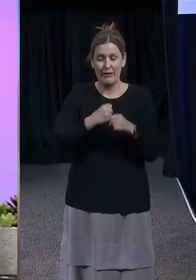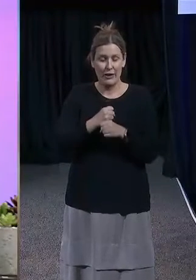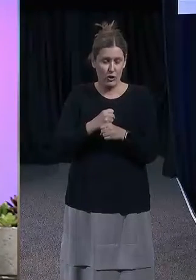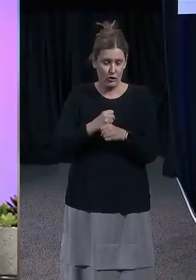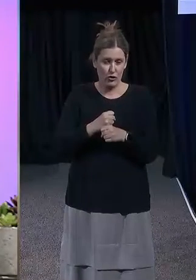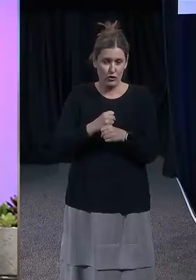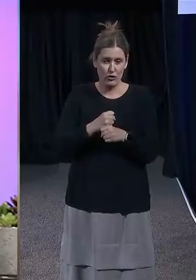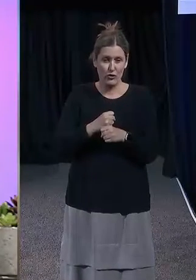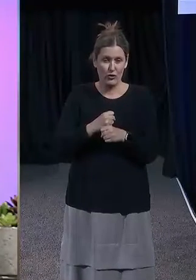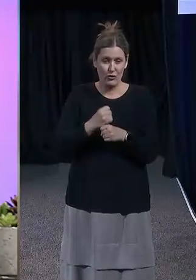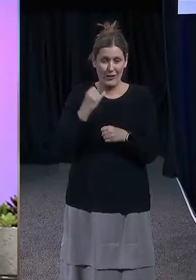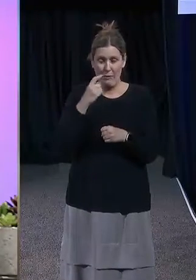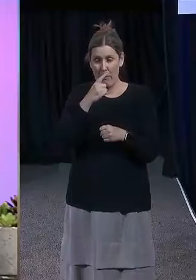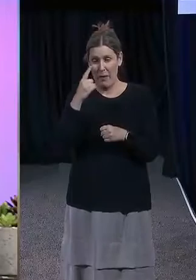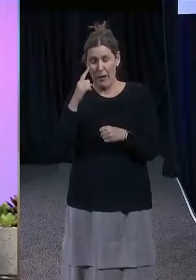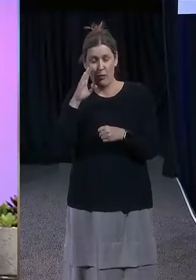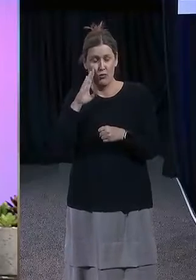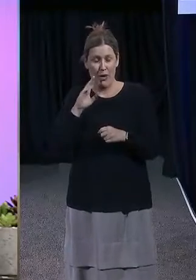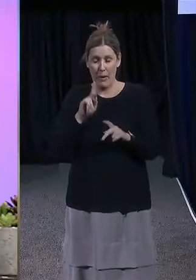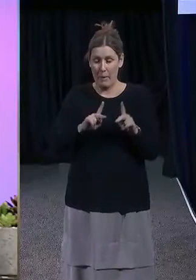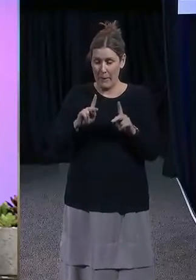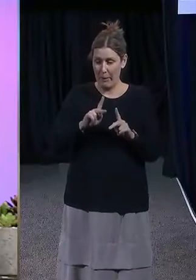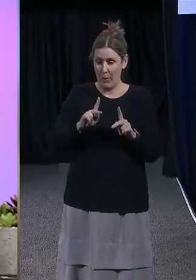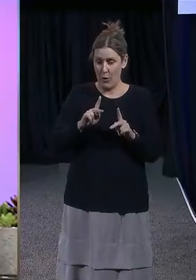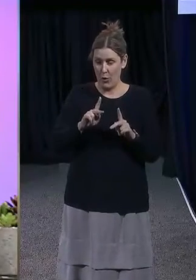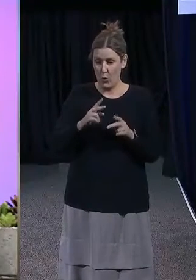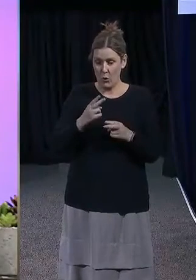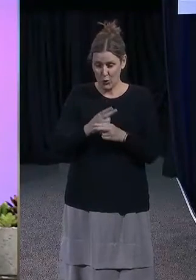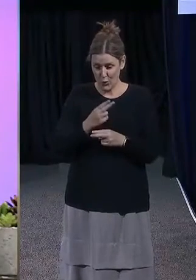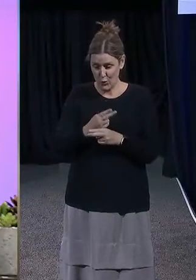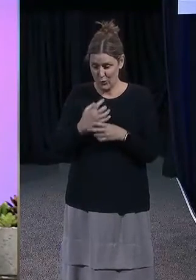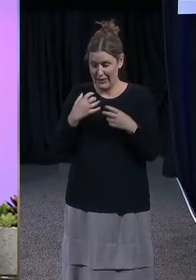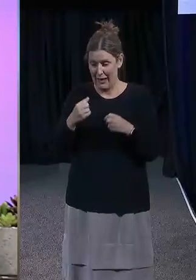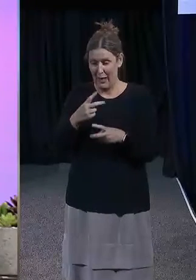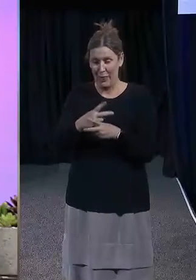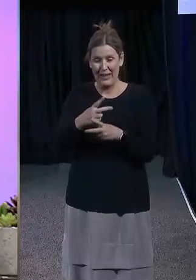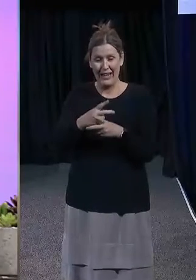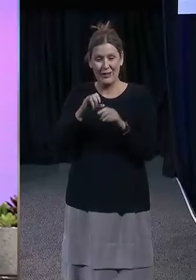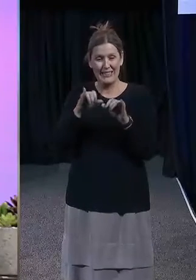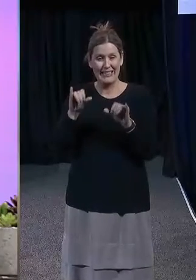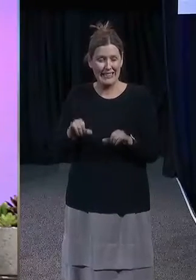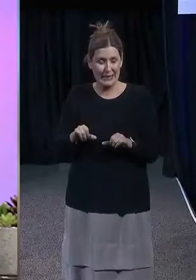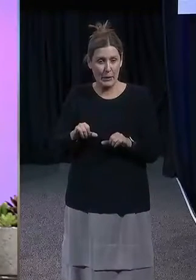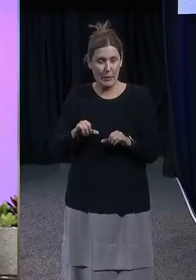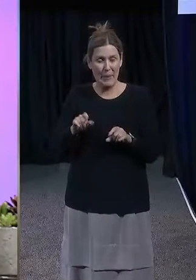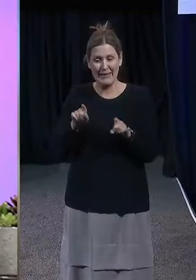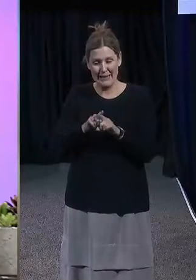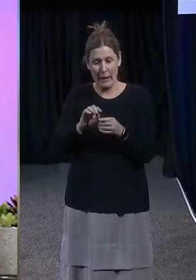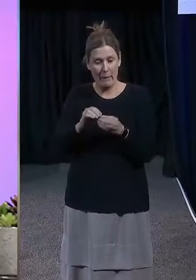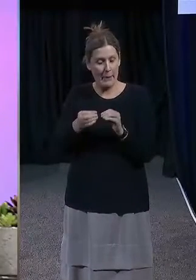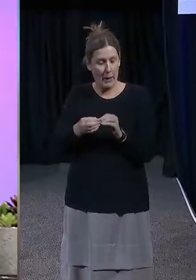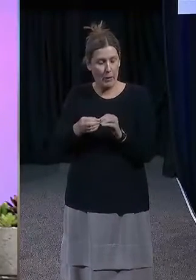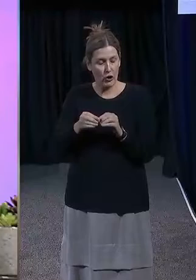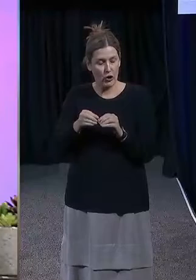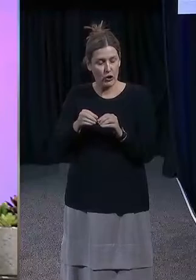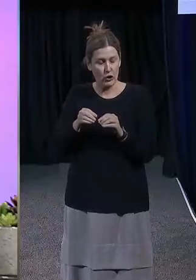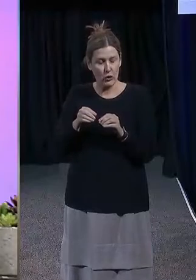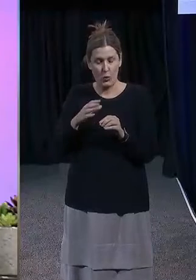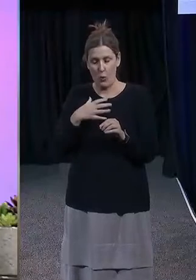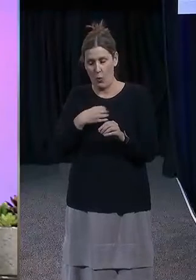if Black and brown people use the healthcare system at similar rates to white